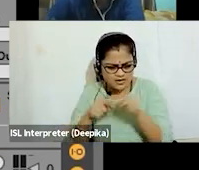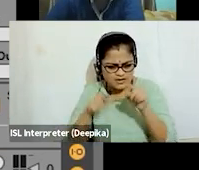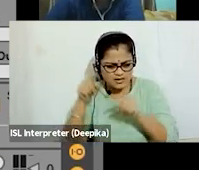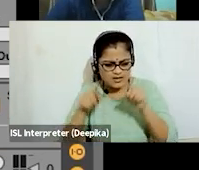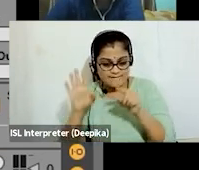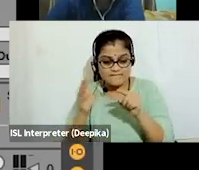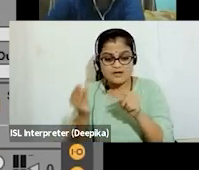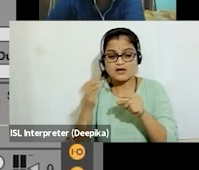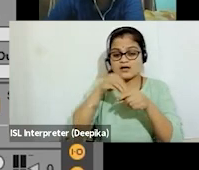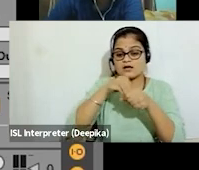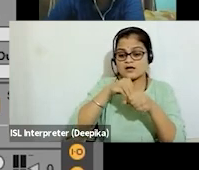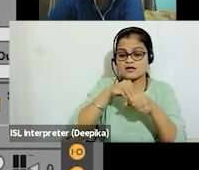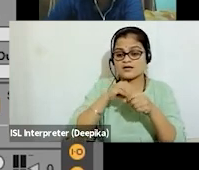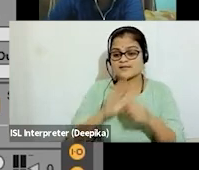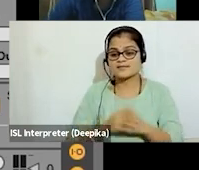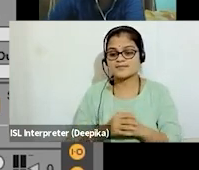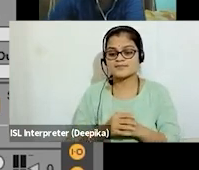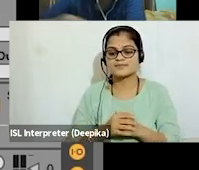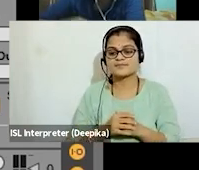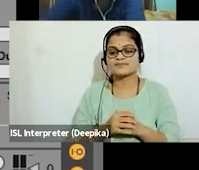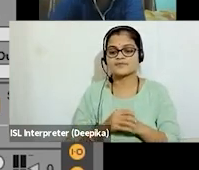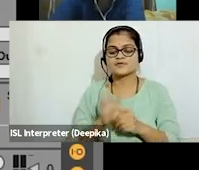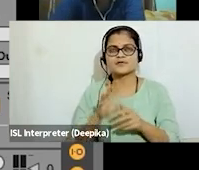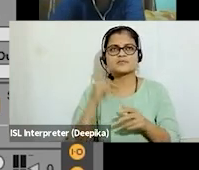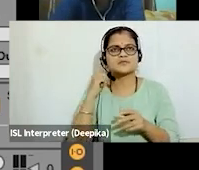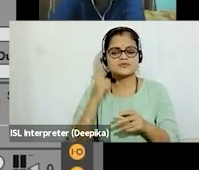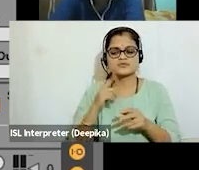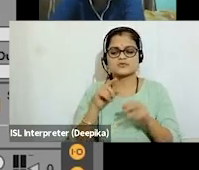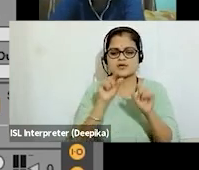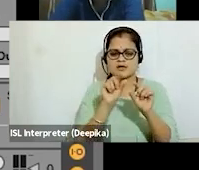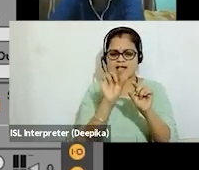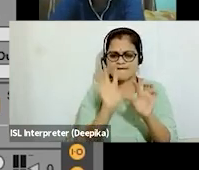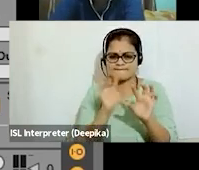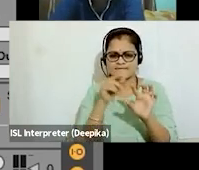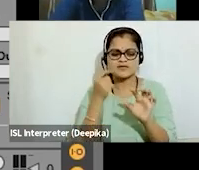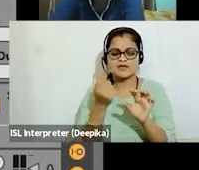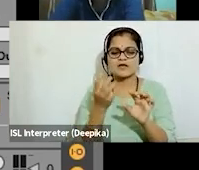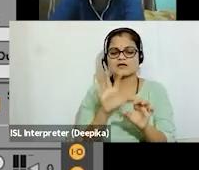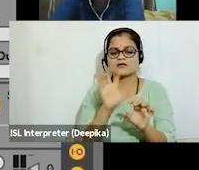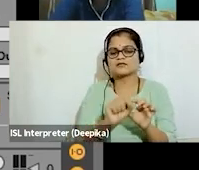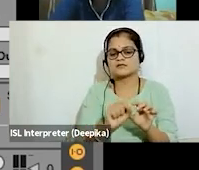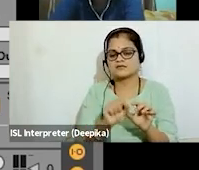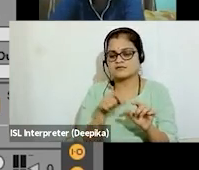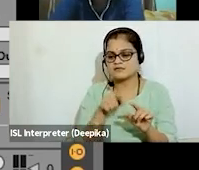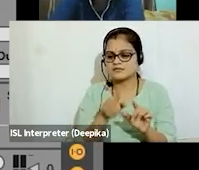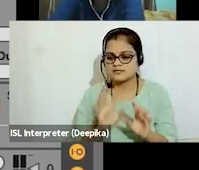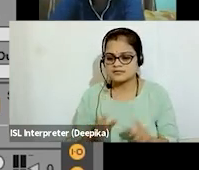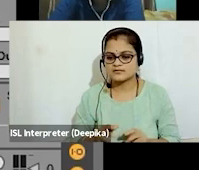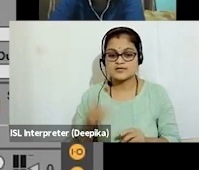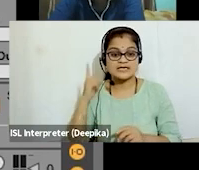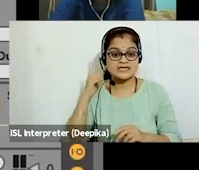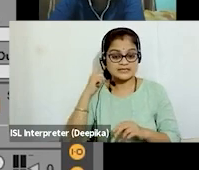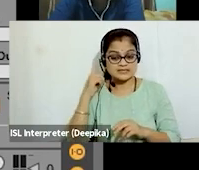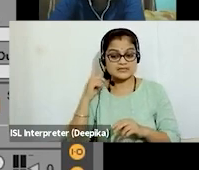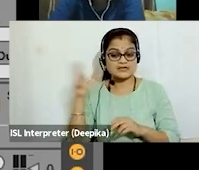me something to. It kind of brought out where the musical part of that thing is. I mean, listening noise